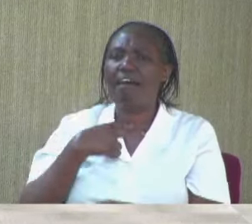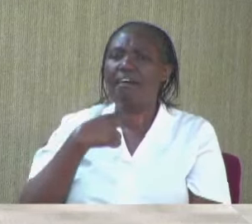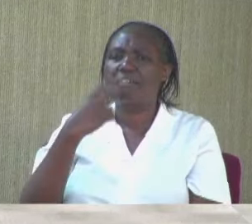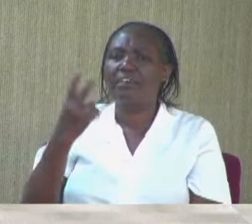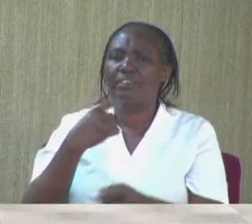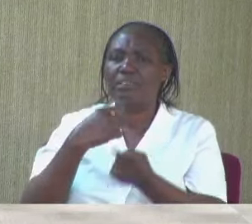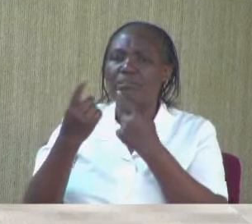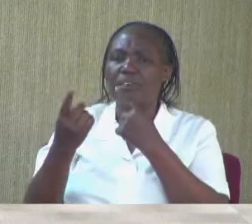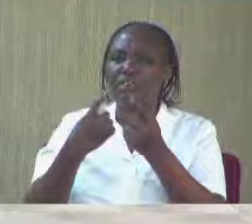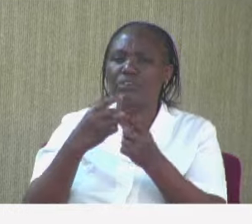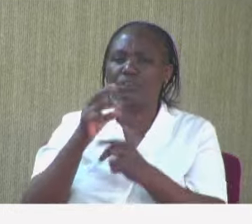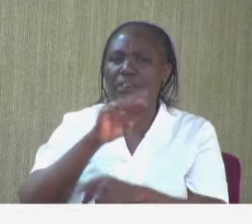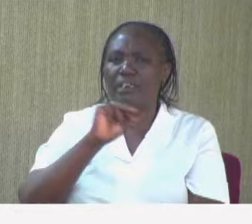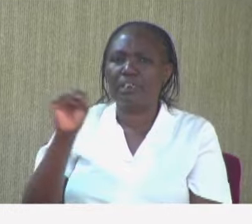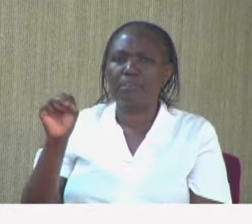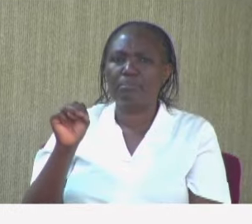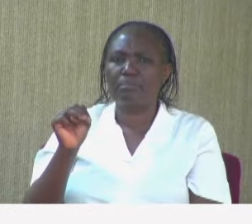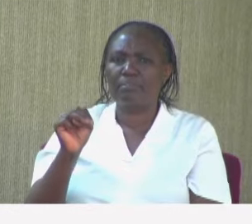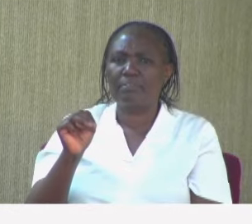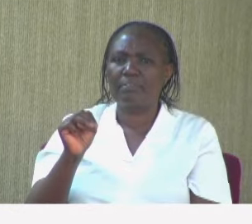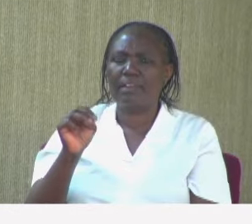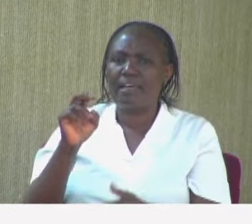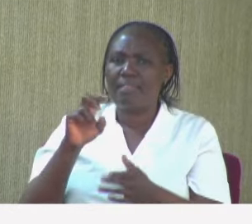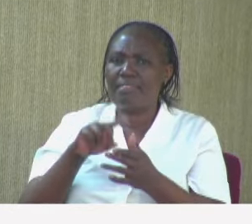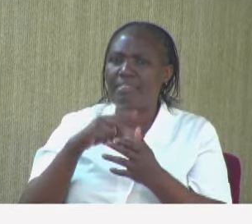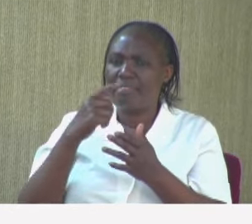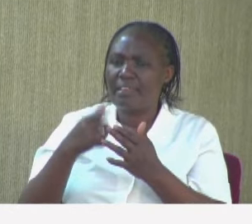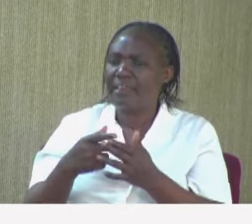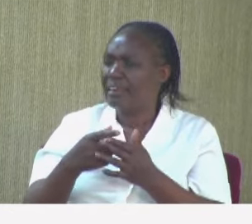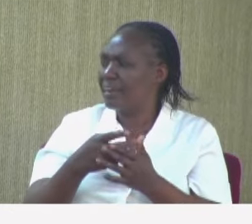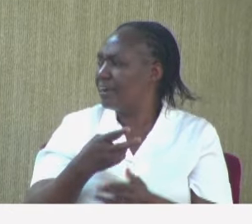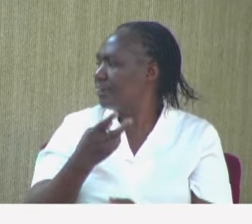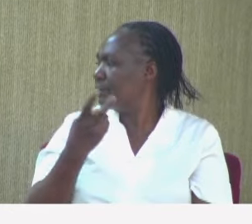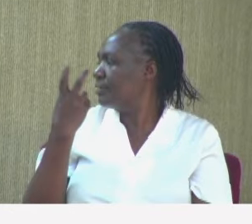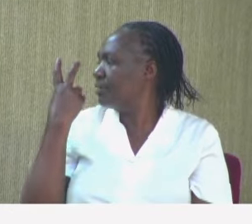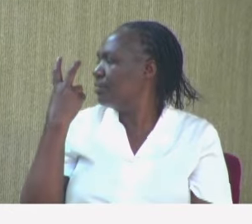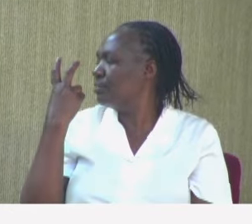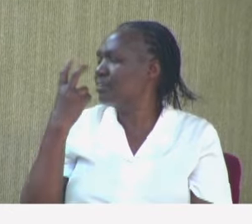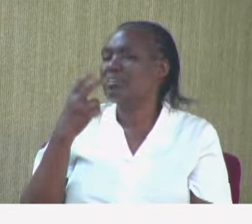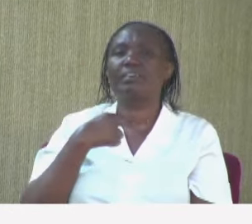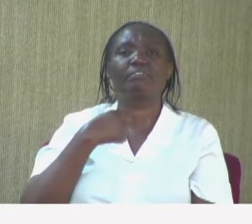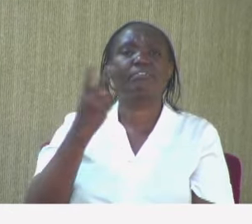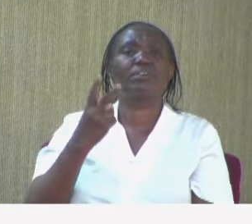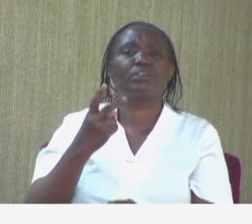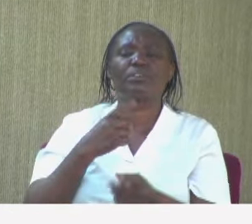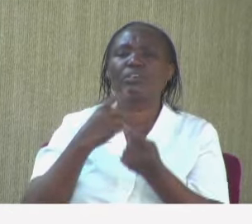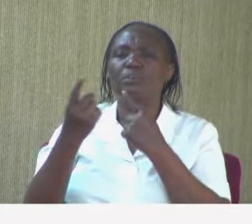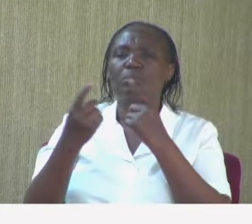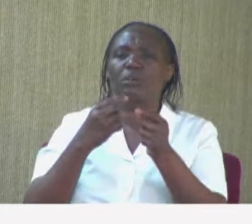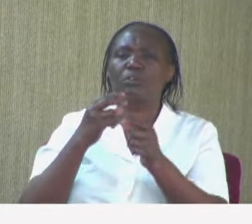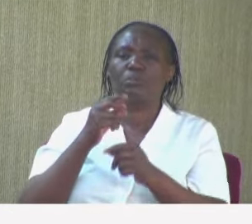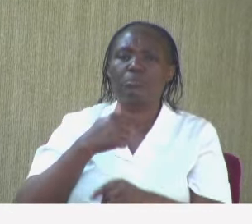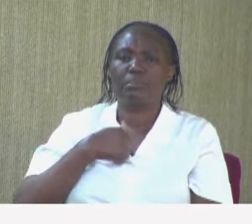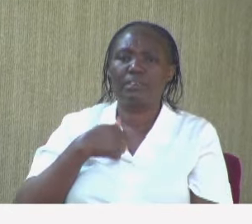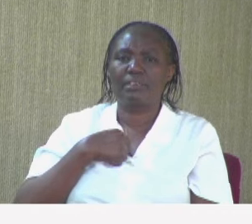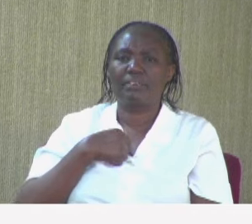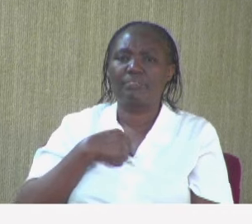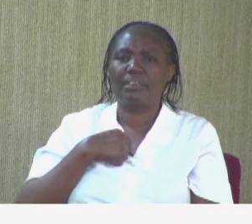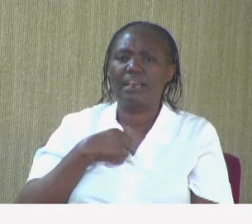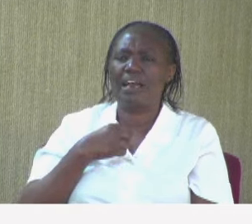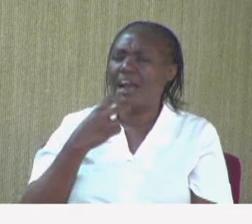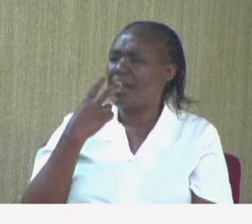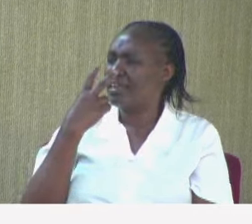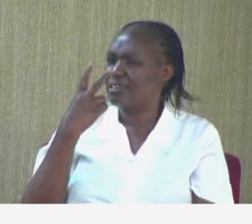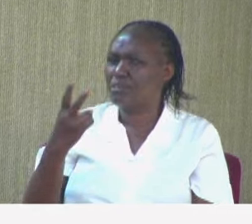did. Then I turned to see the voice that spoke with me. And having turned, I saw